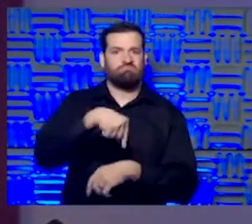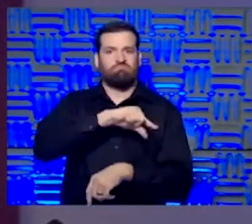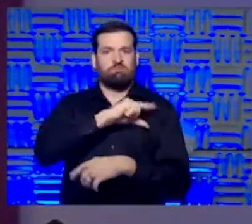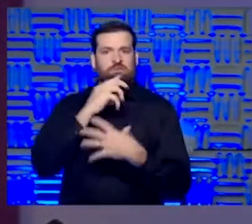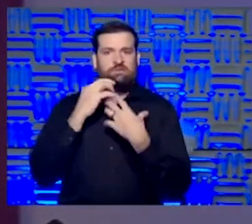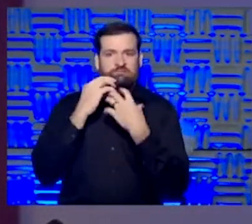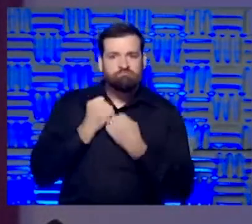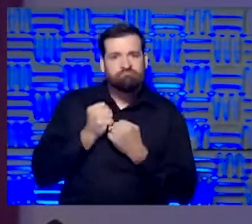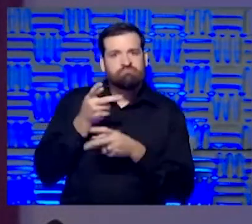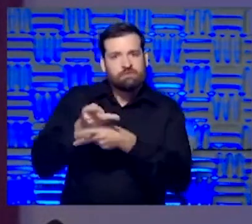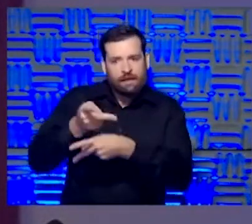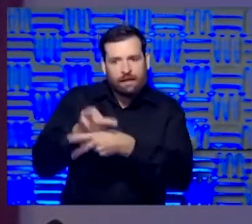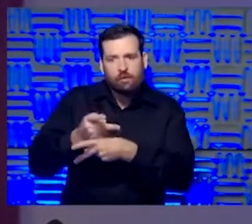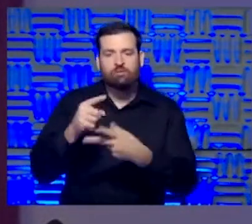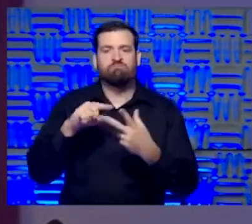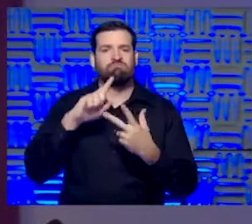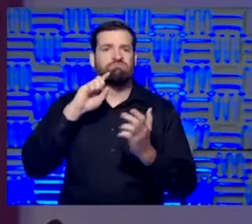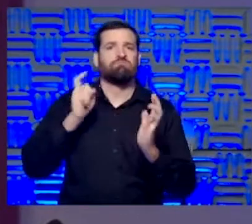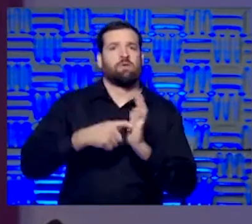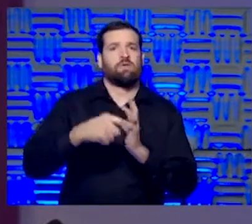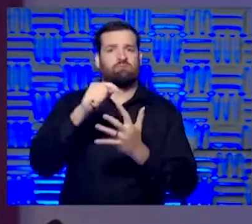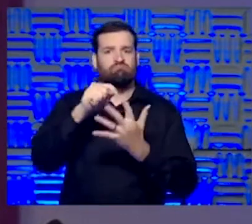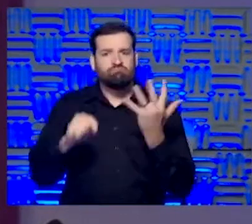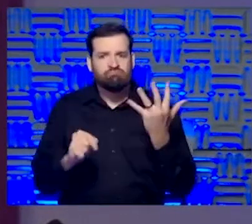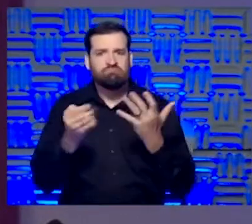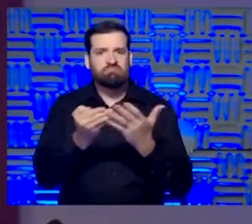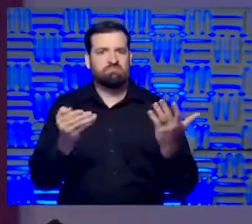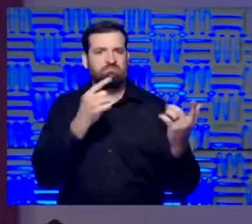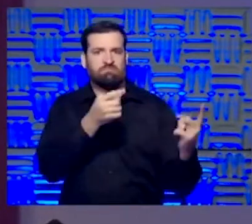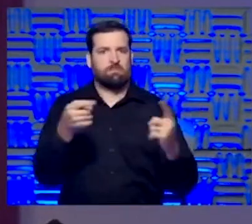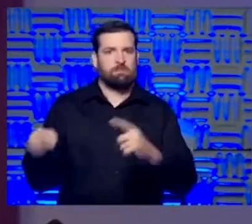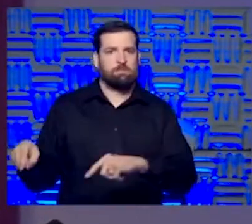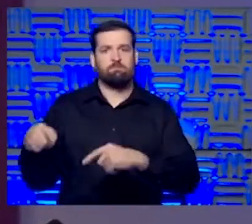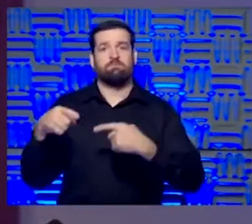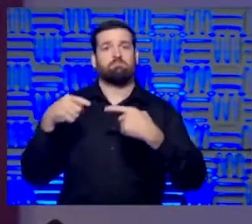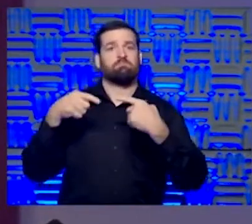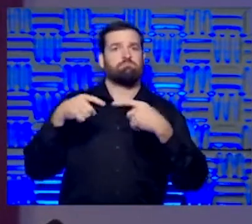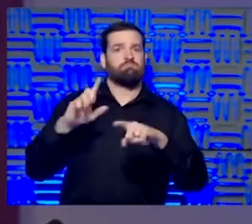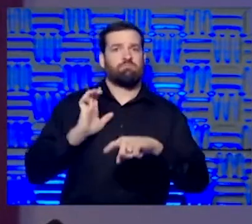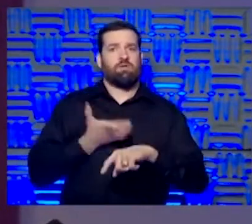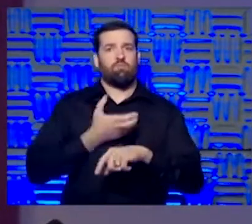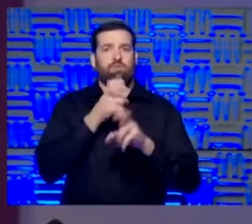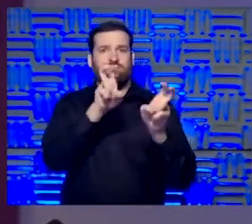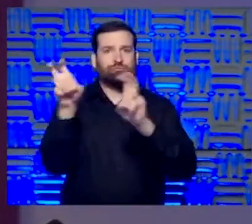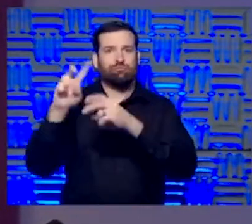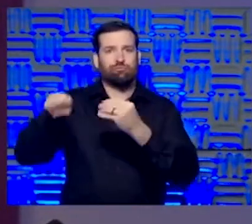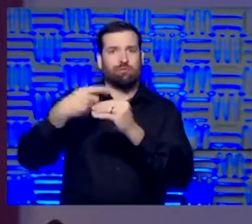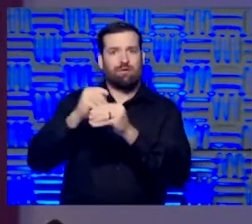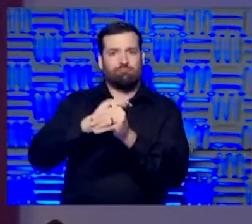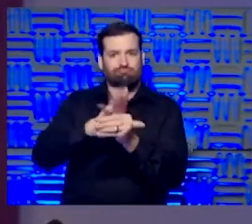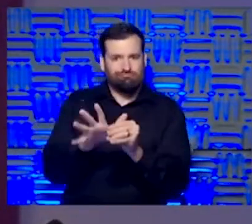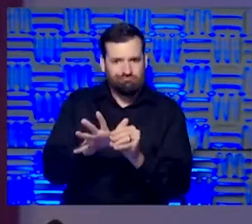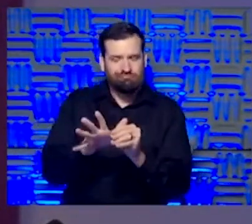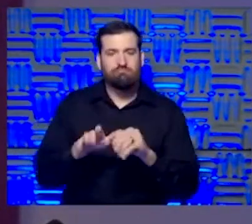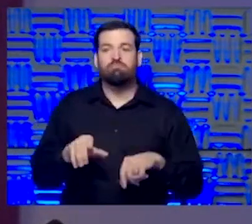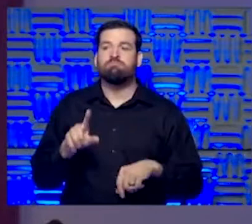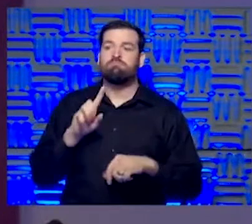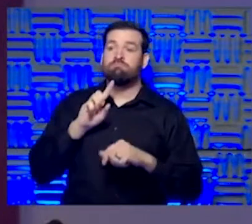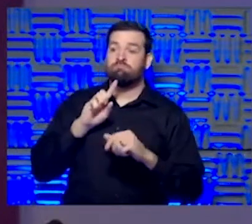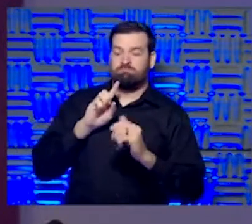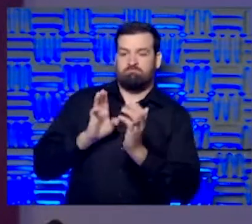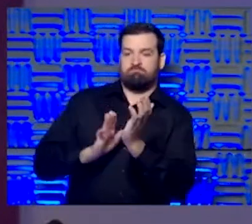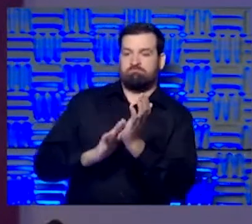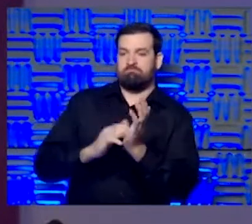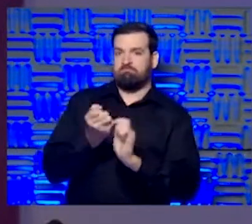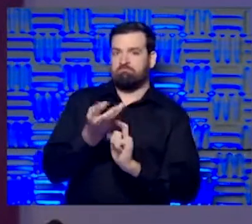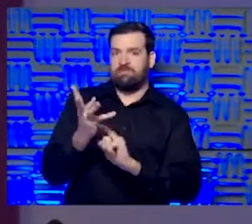as recognize all the other things that go on in terms of the issues surrounding a pandemic. I want to give credit to multiple